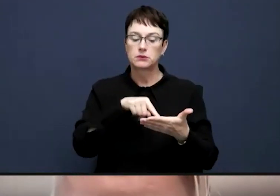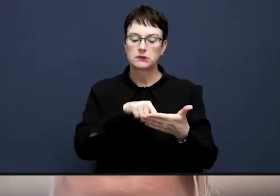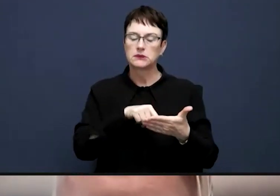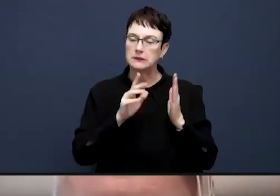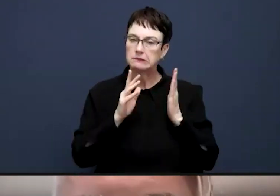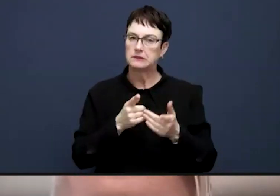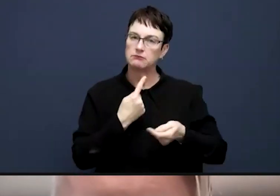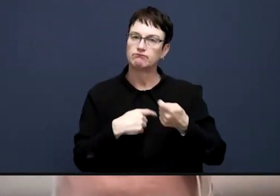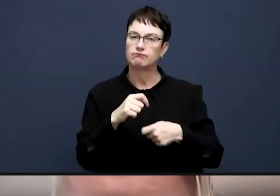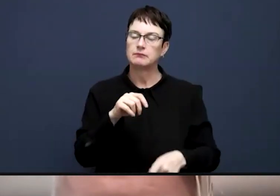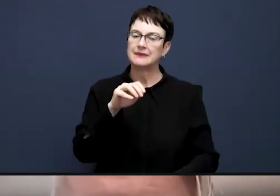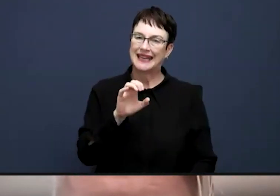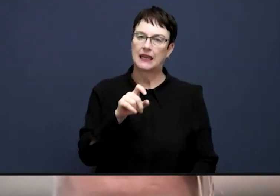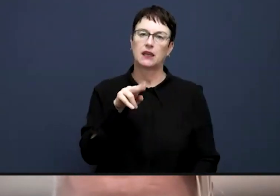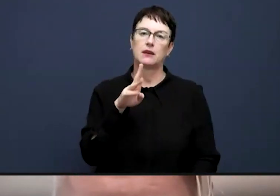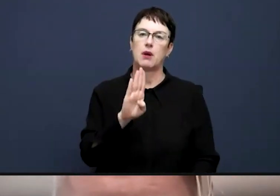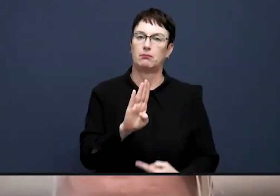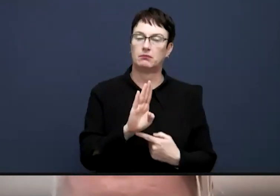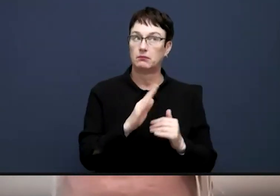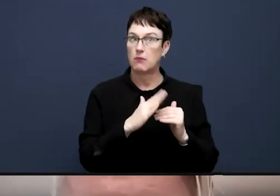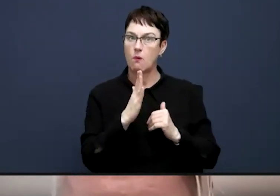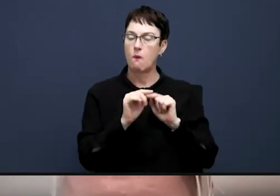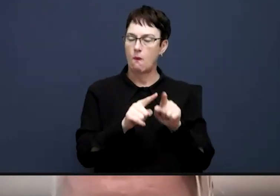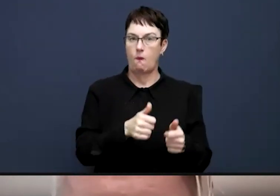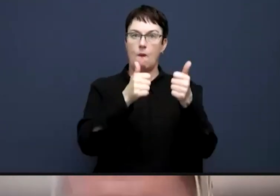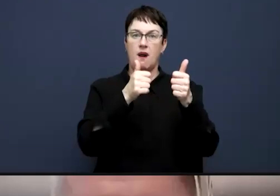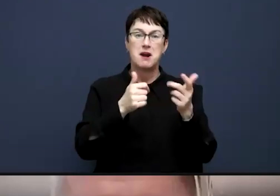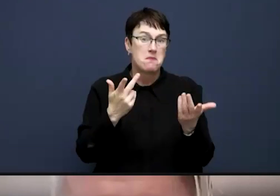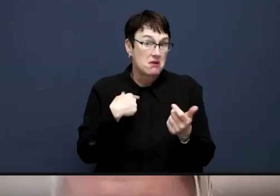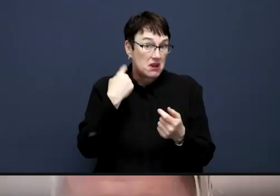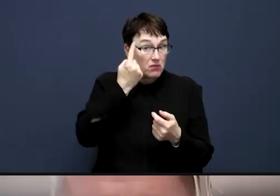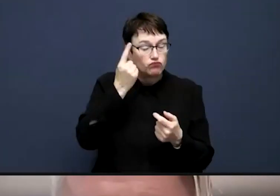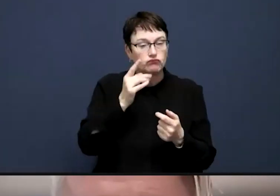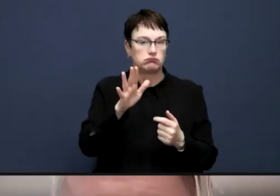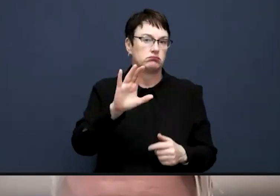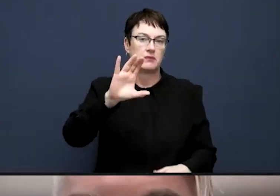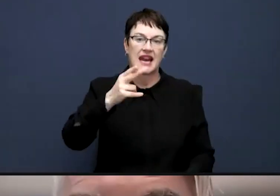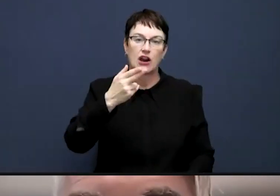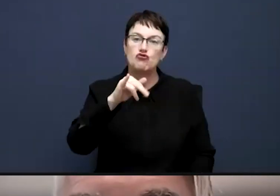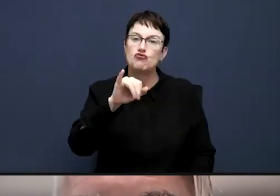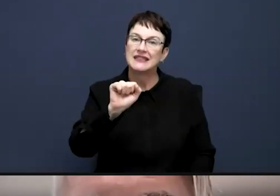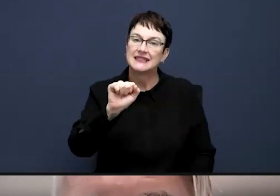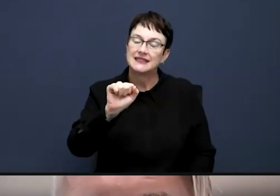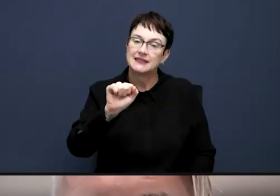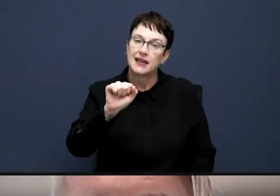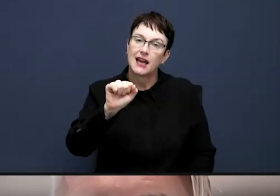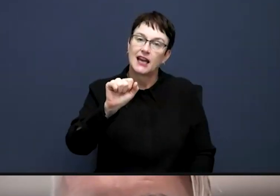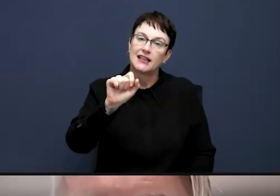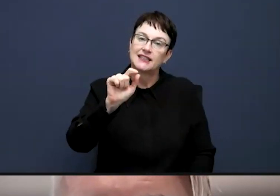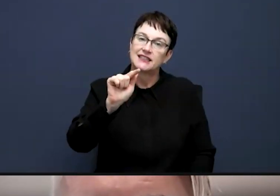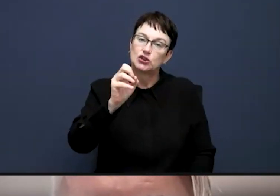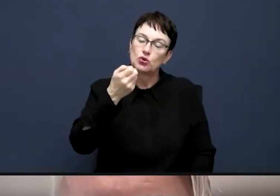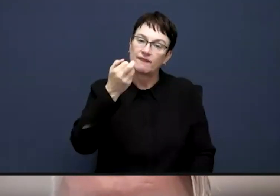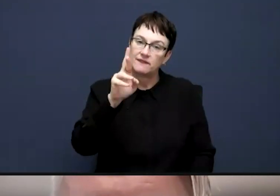EPUB format. But I wonder what's your views, and also the Christopher, Robert and Hector, why